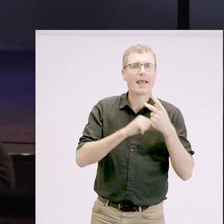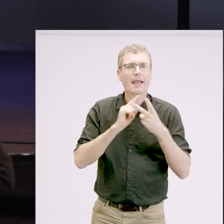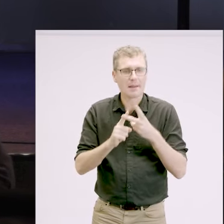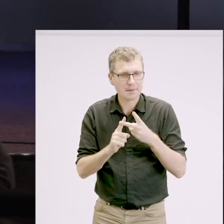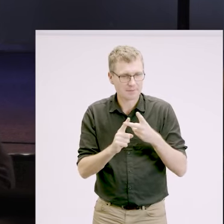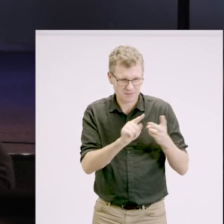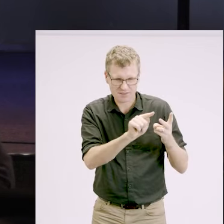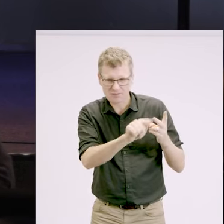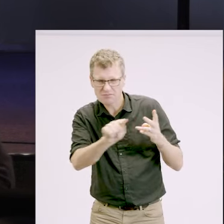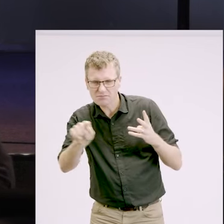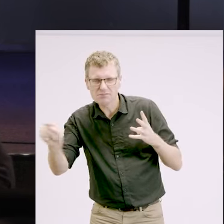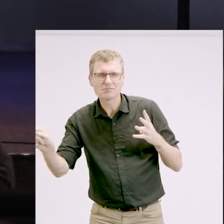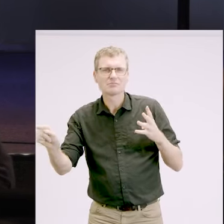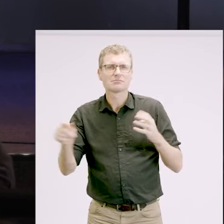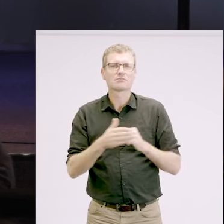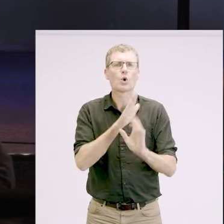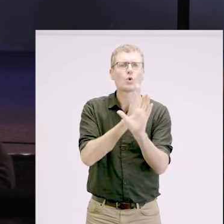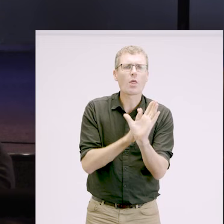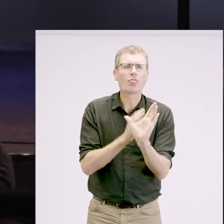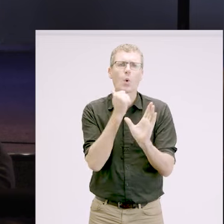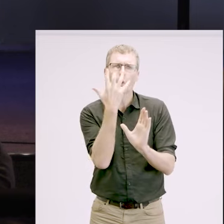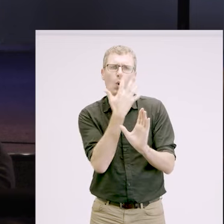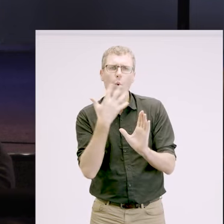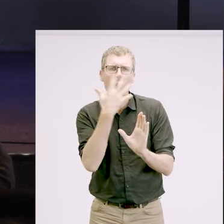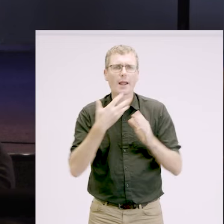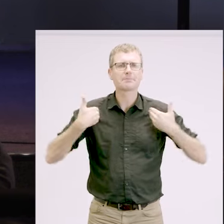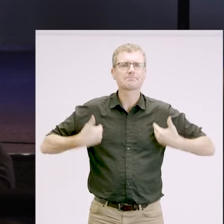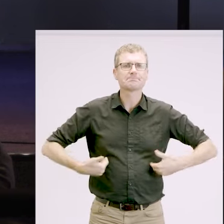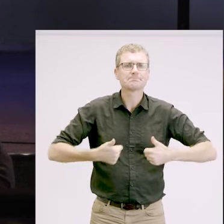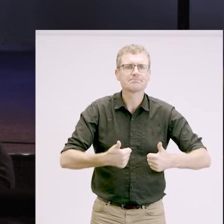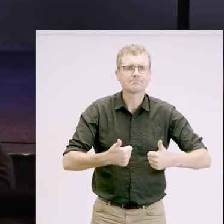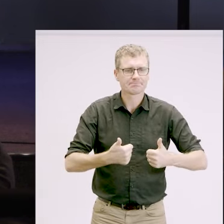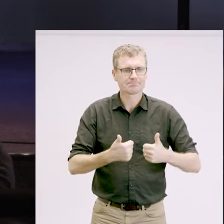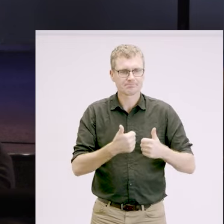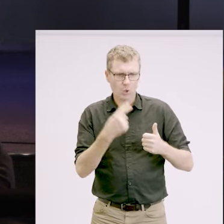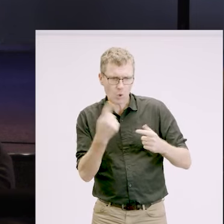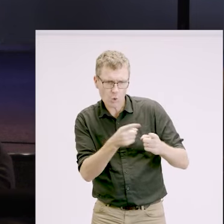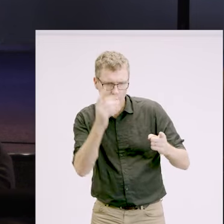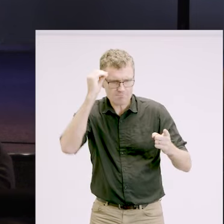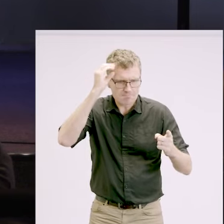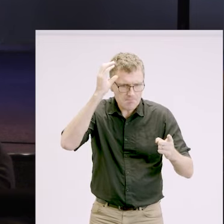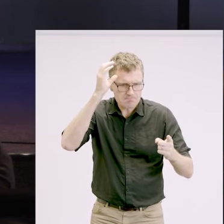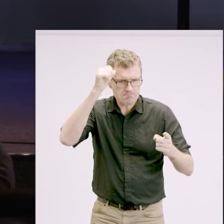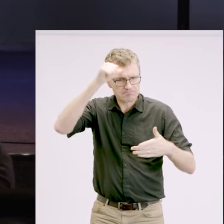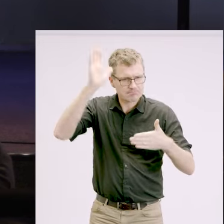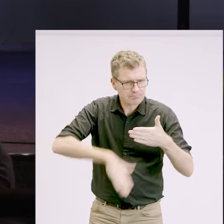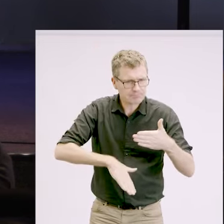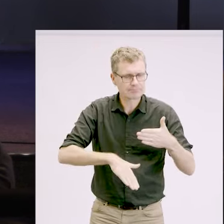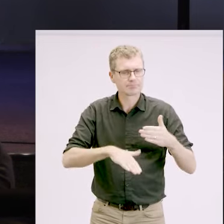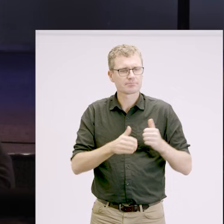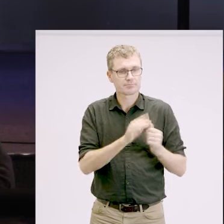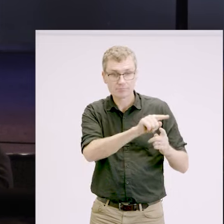and the nobility, youths without blemish of good appearance and skillful in wisdom, much like you, endowed with